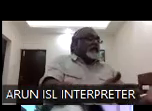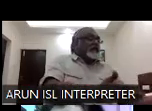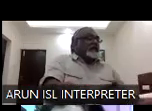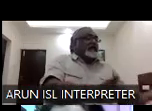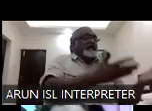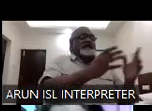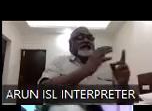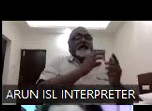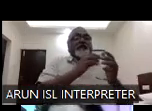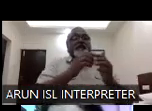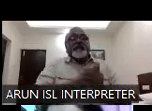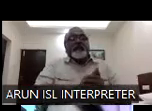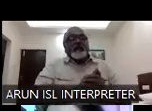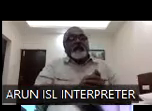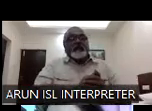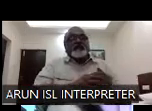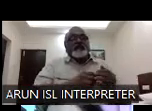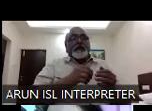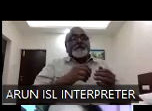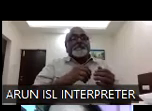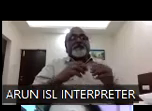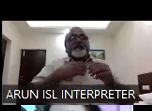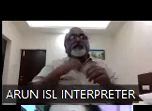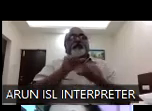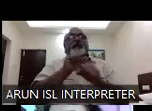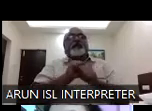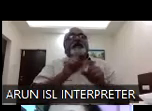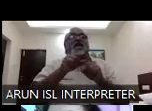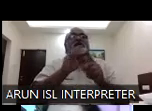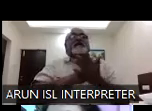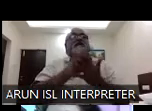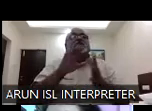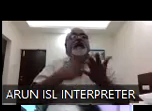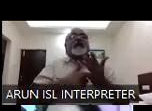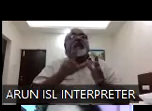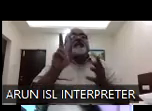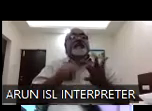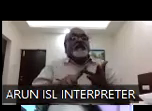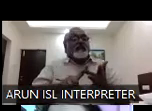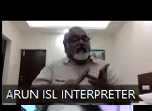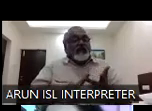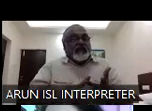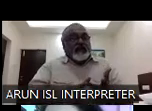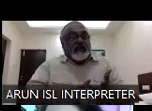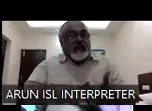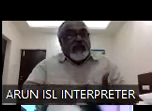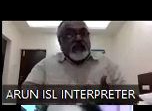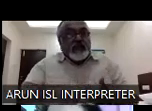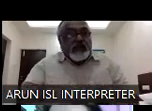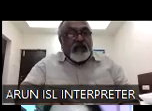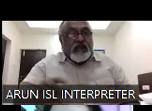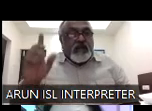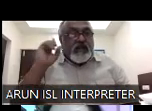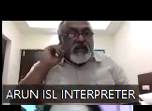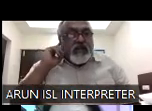is which is the biggest slum in Asia. And it was, we were working with child laborers in 2003, back